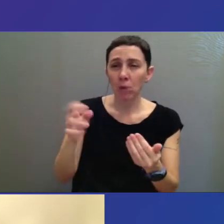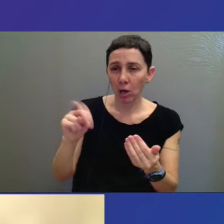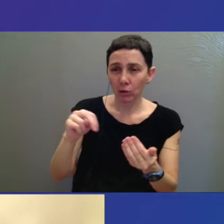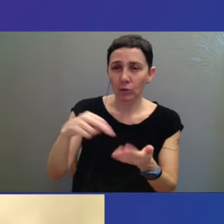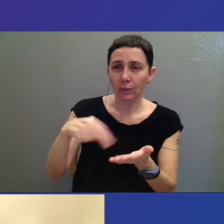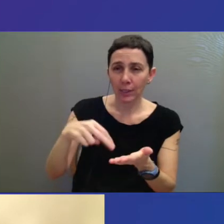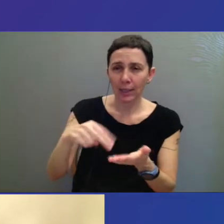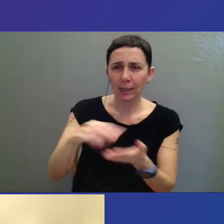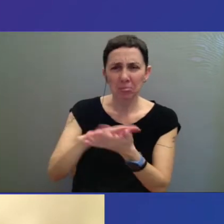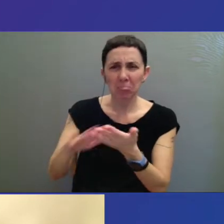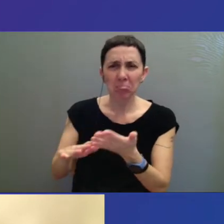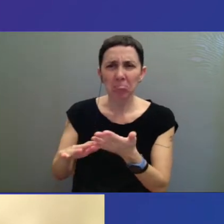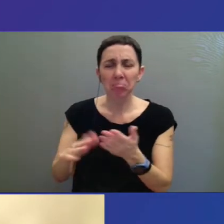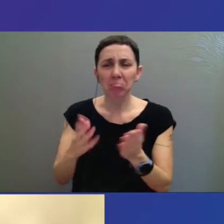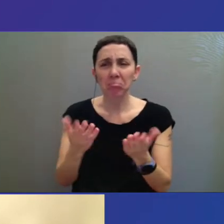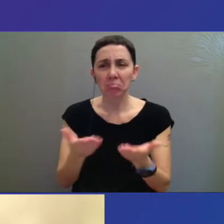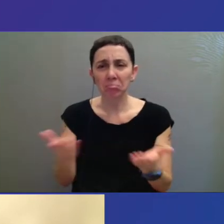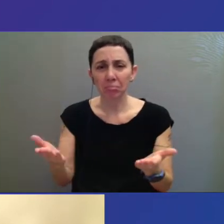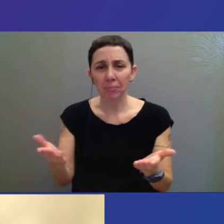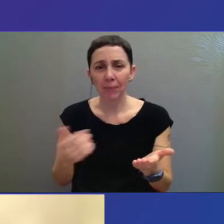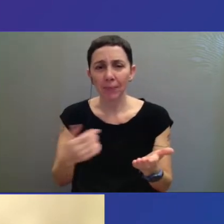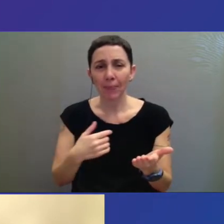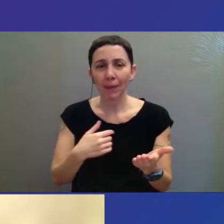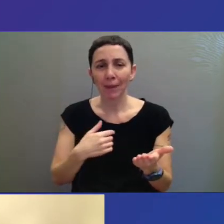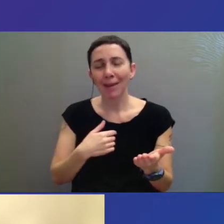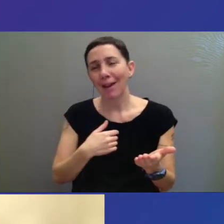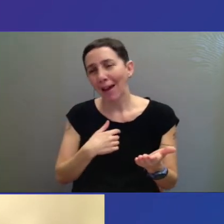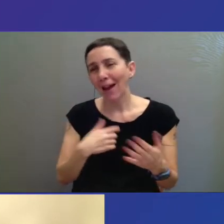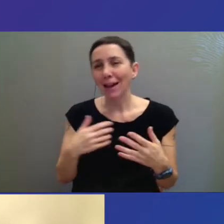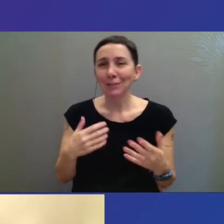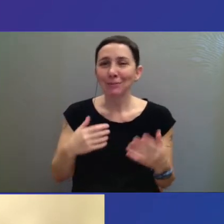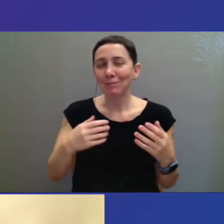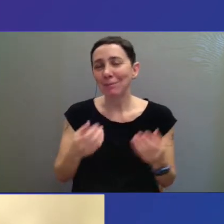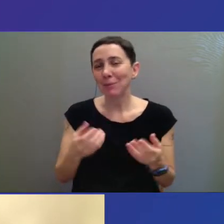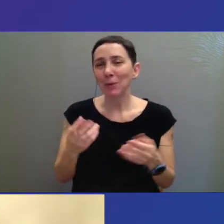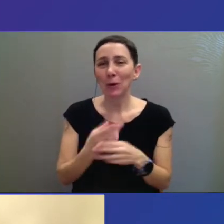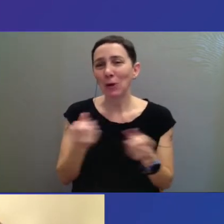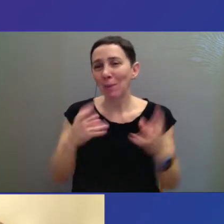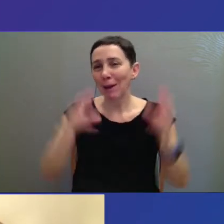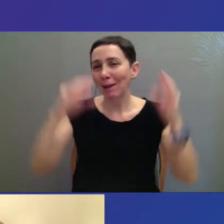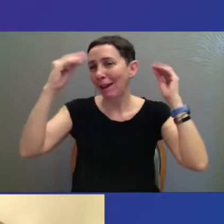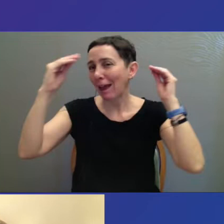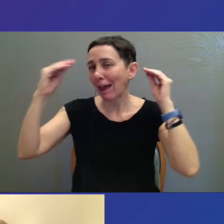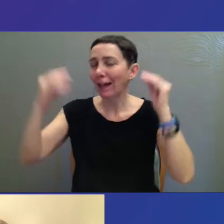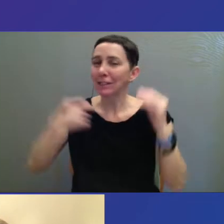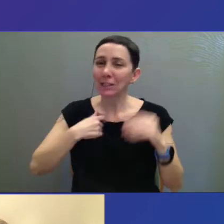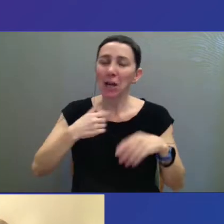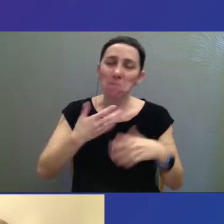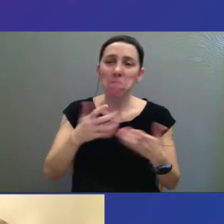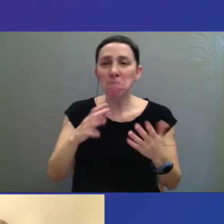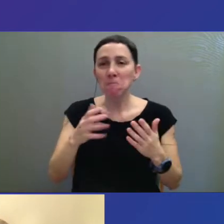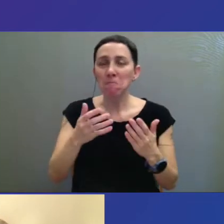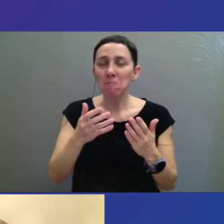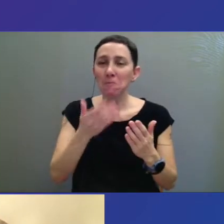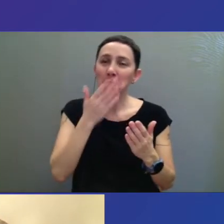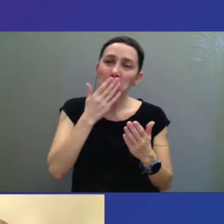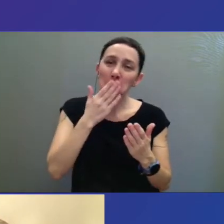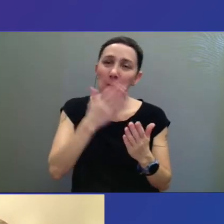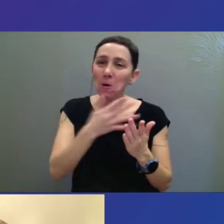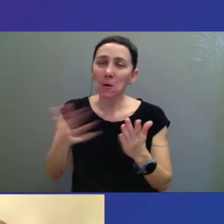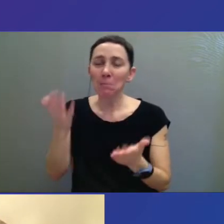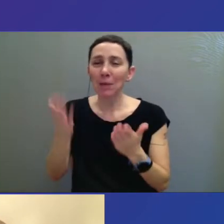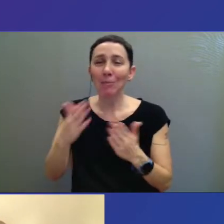things. I would say I'm a jack of all trades, master of none, and I'm a container, right? My